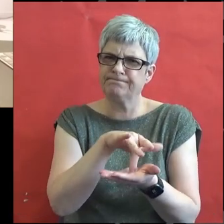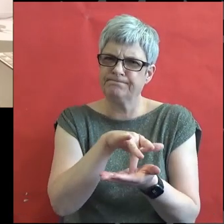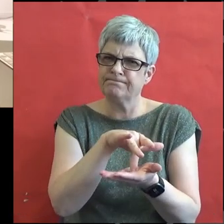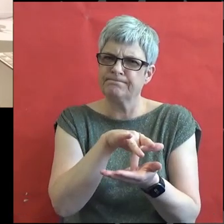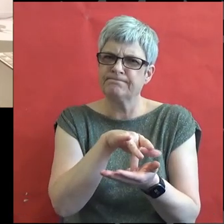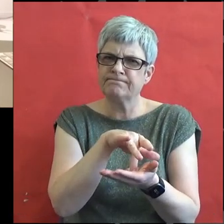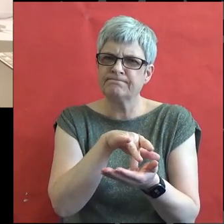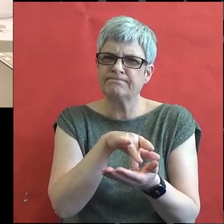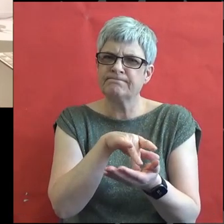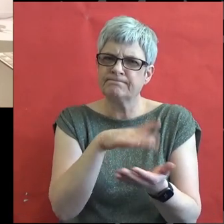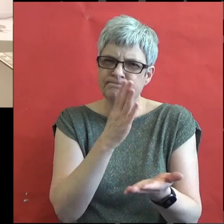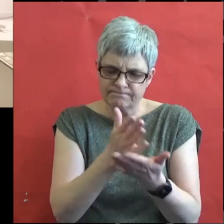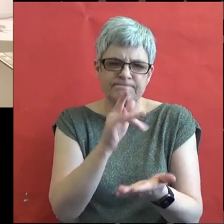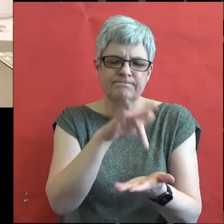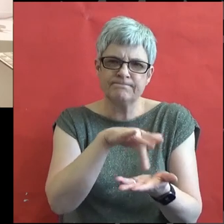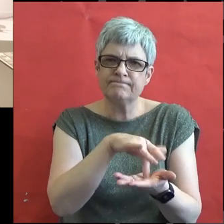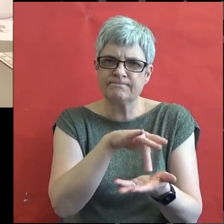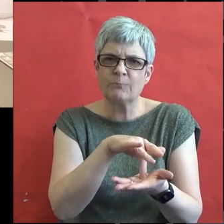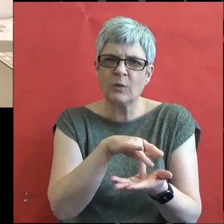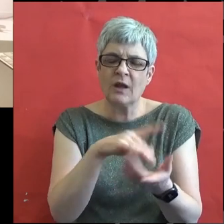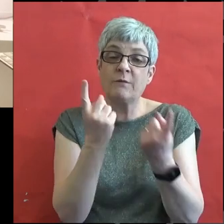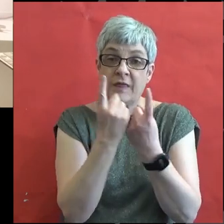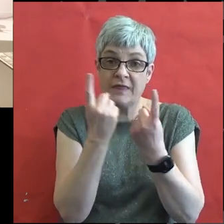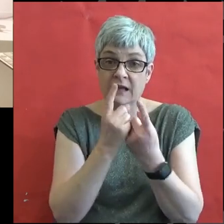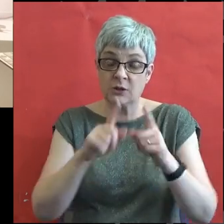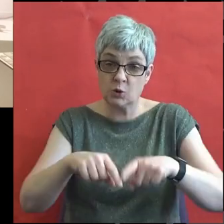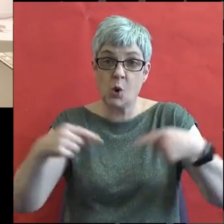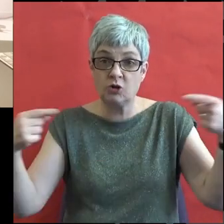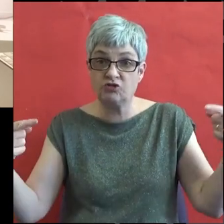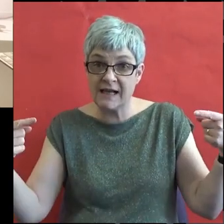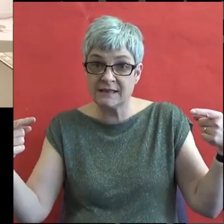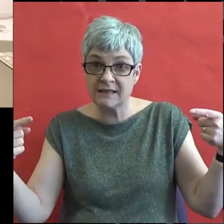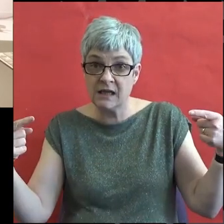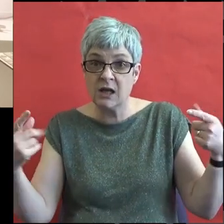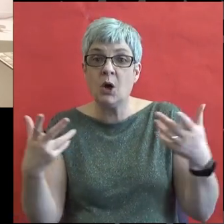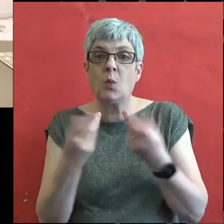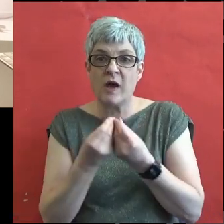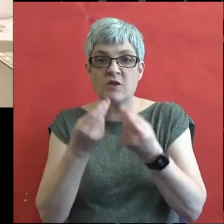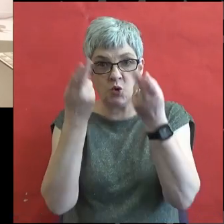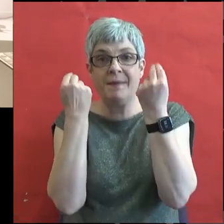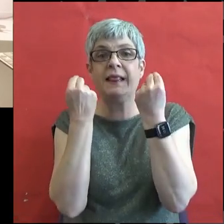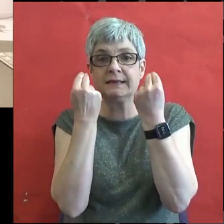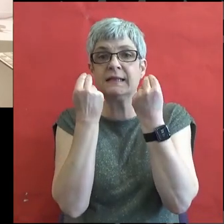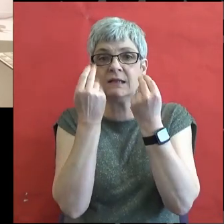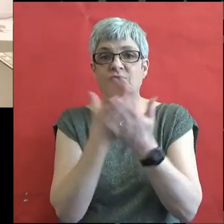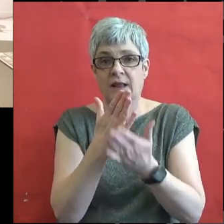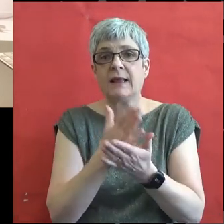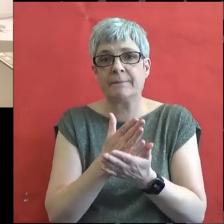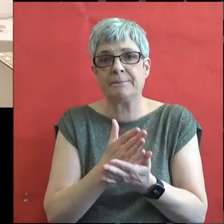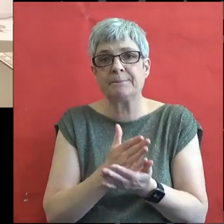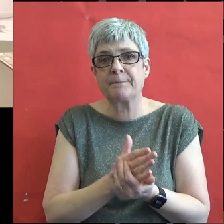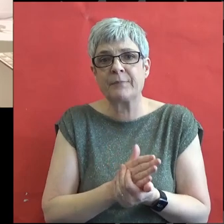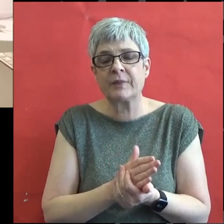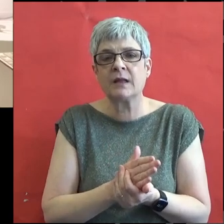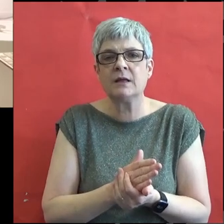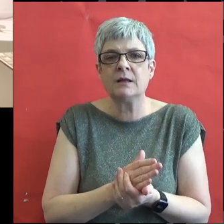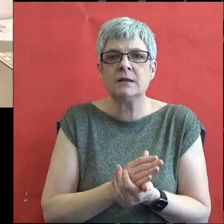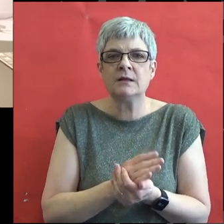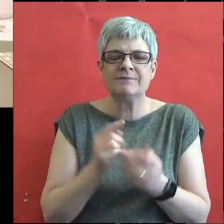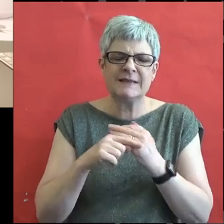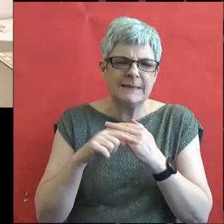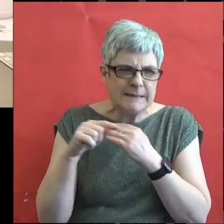words, of the thing that contrasts with humility itself. This